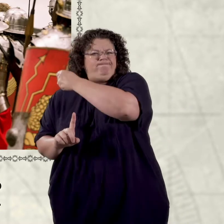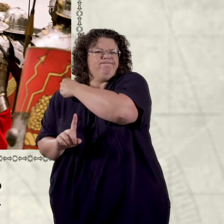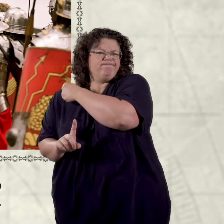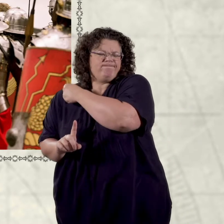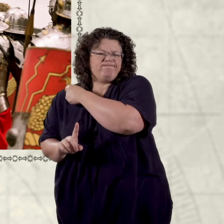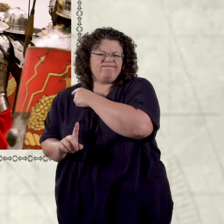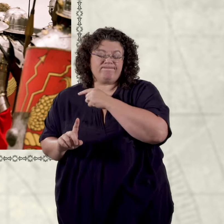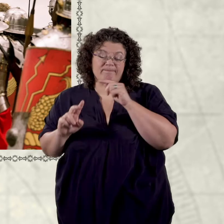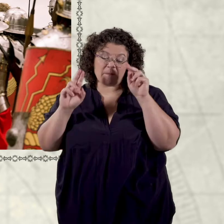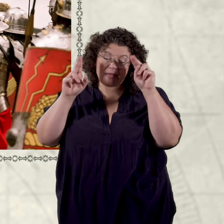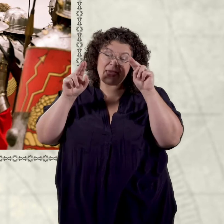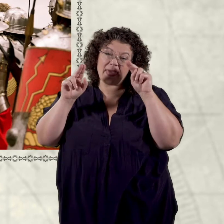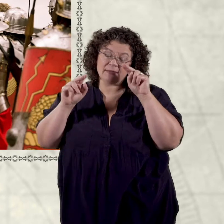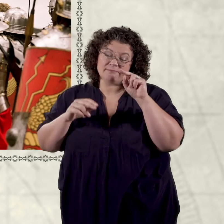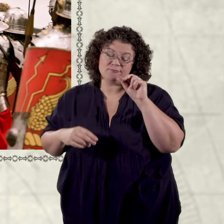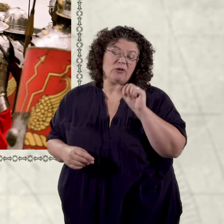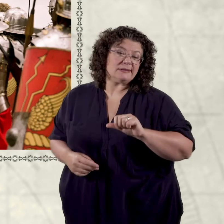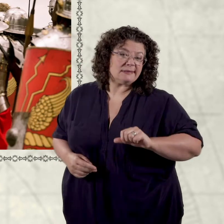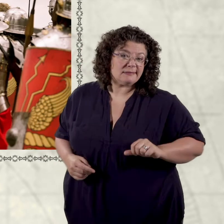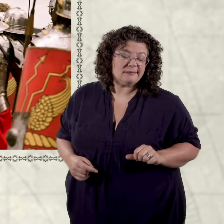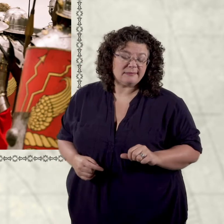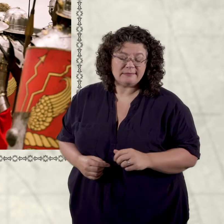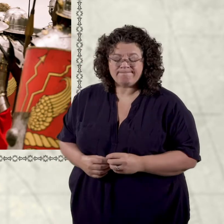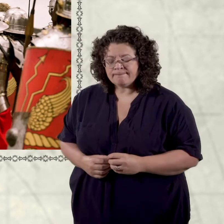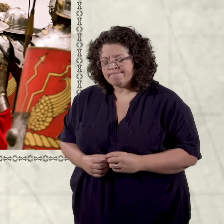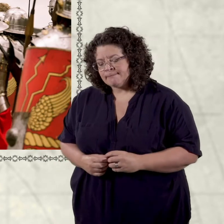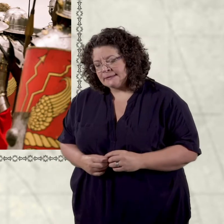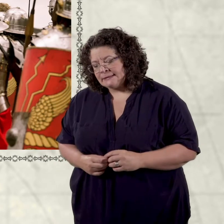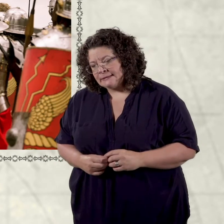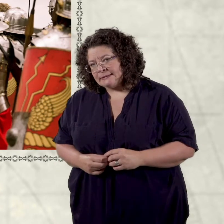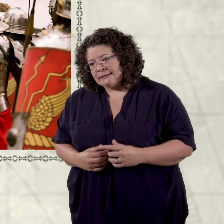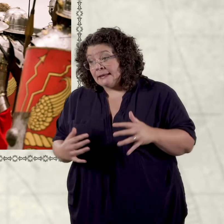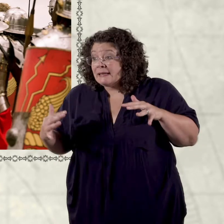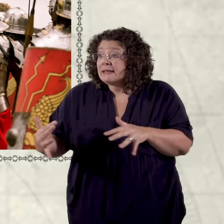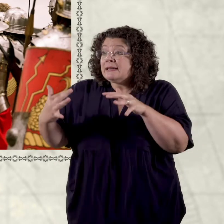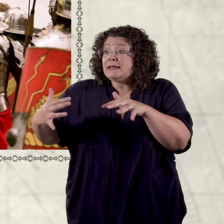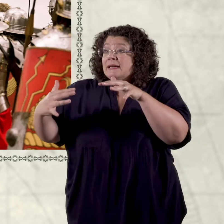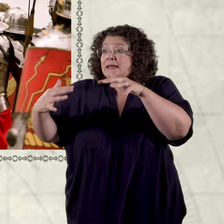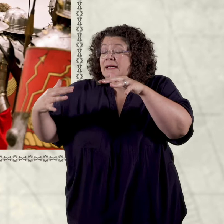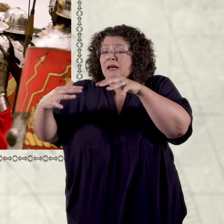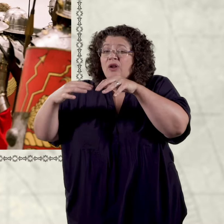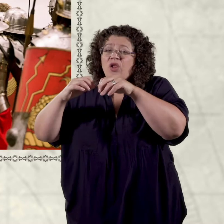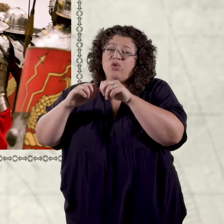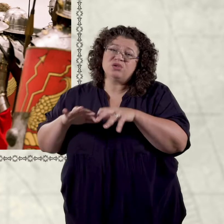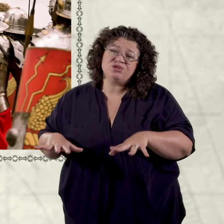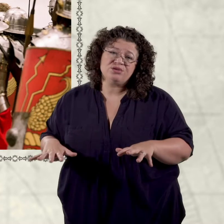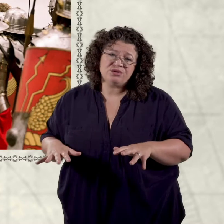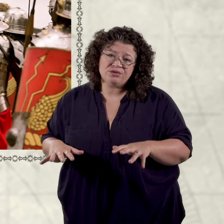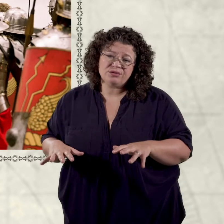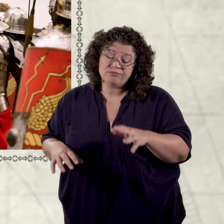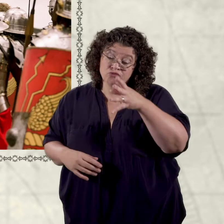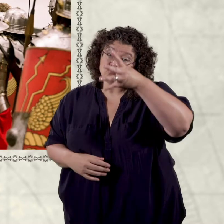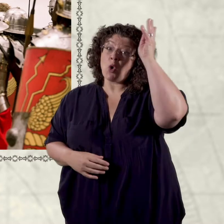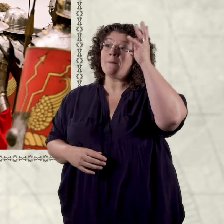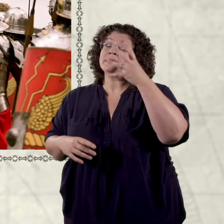The hare was right. The battle was lost. And the